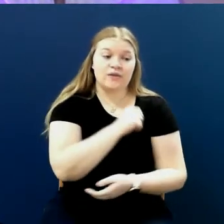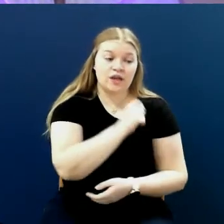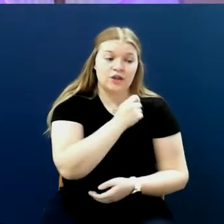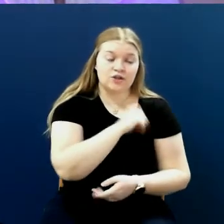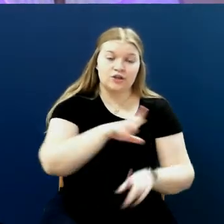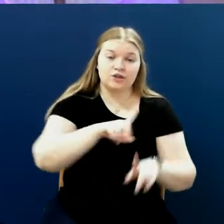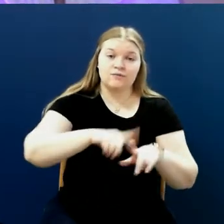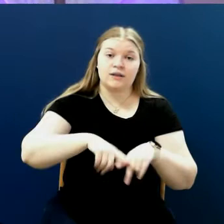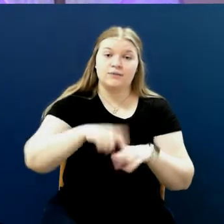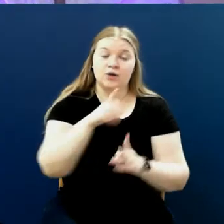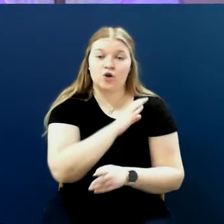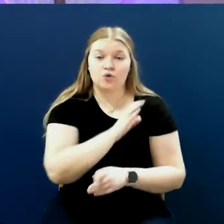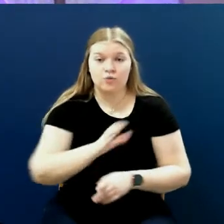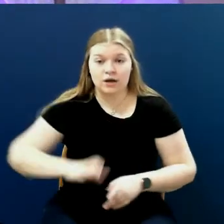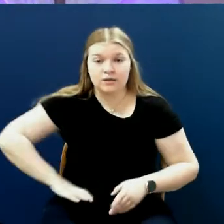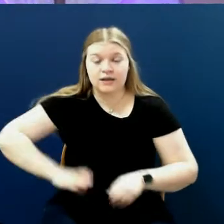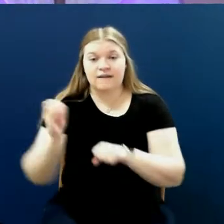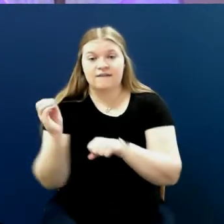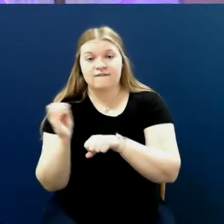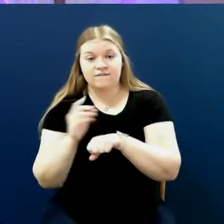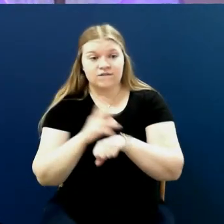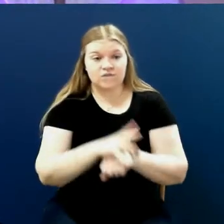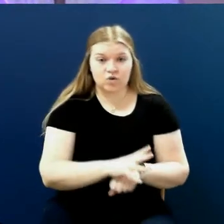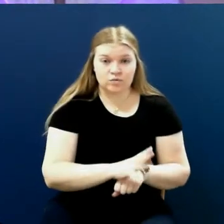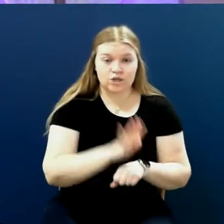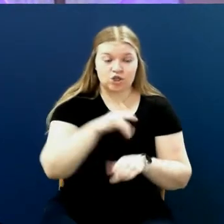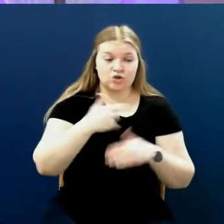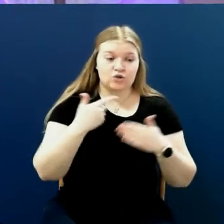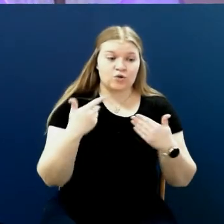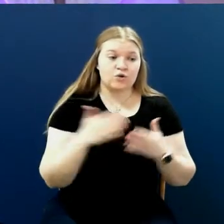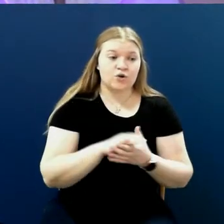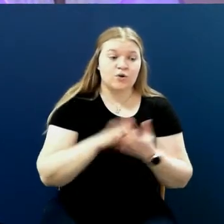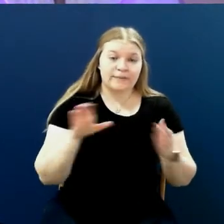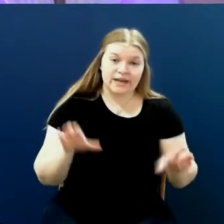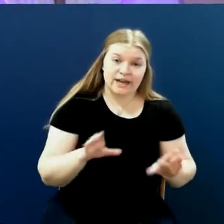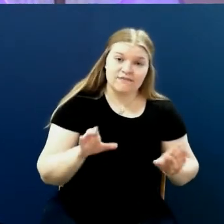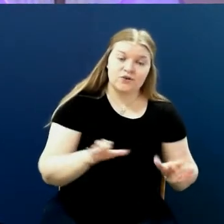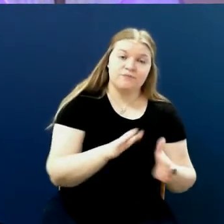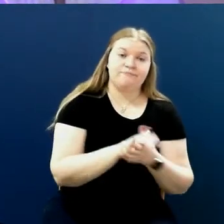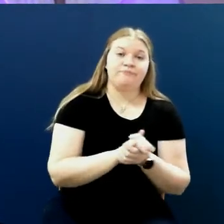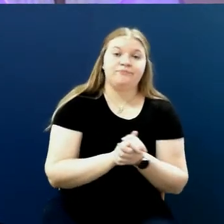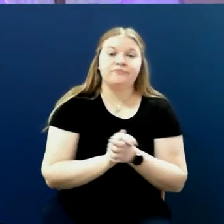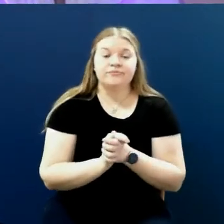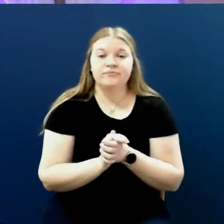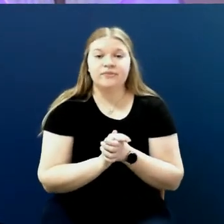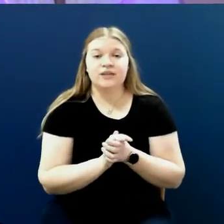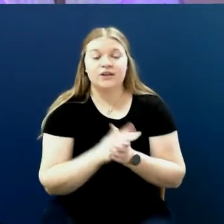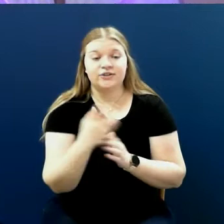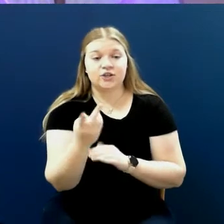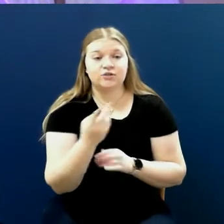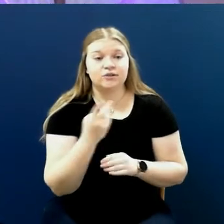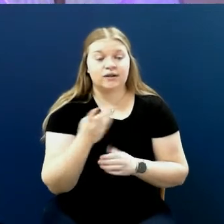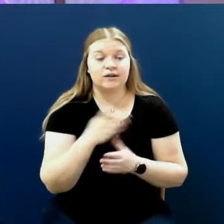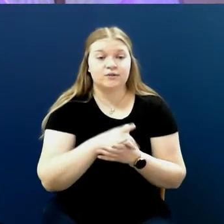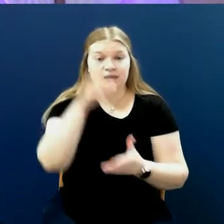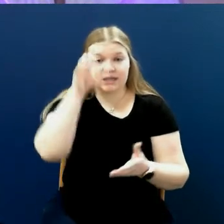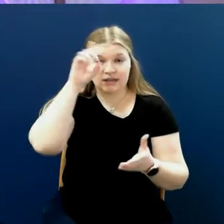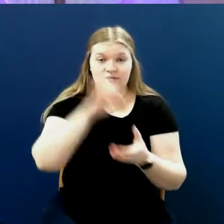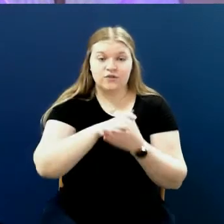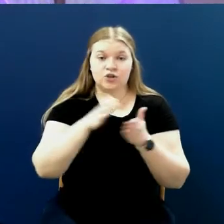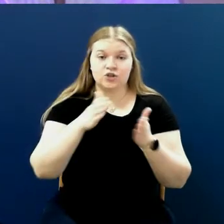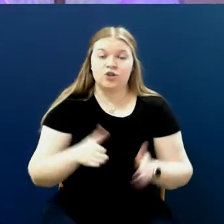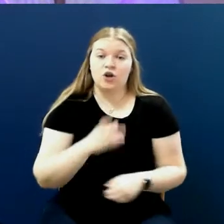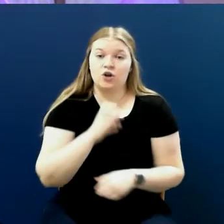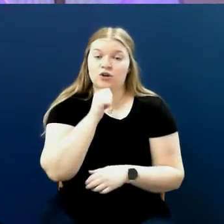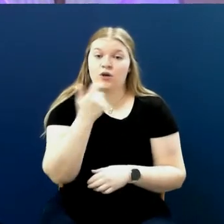upon Christ influence your practical behavior. Since you and I as believers are not